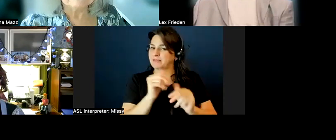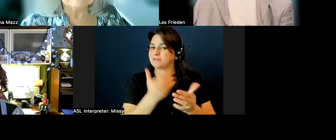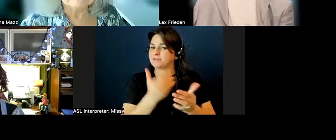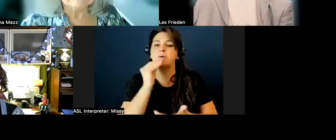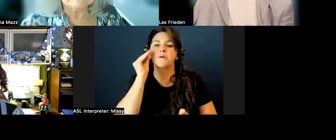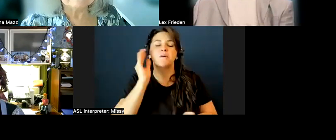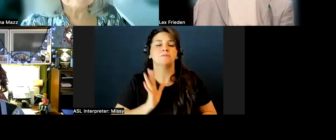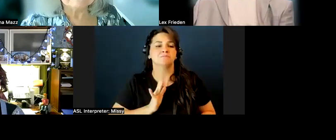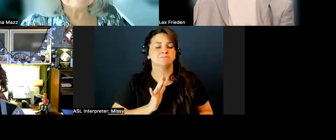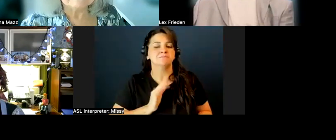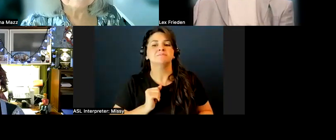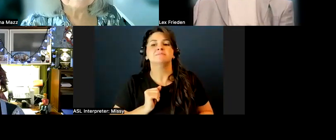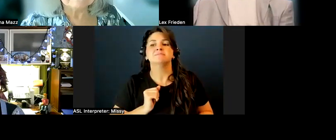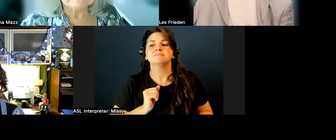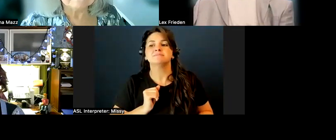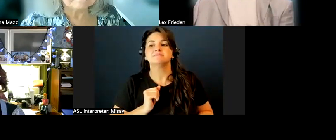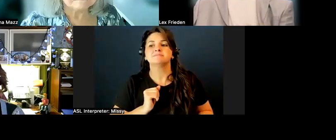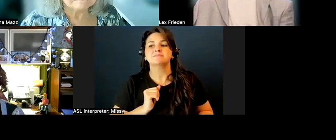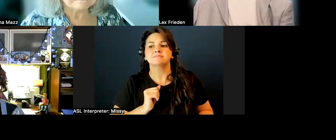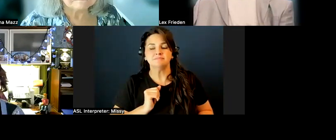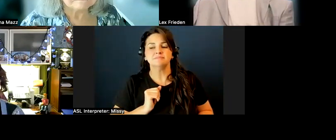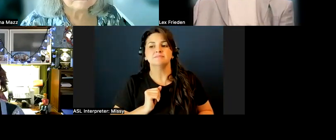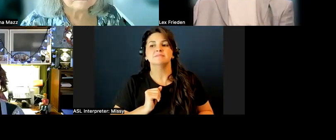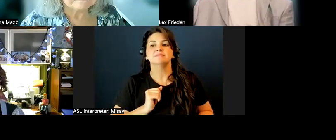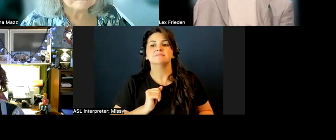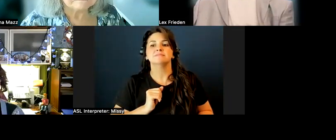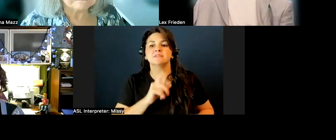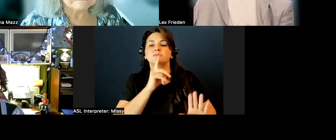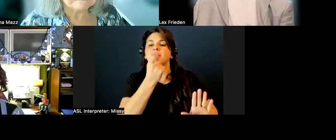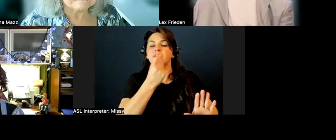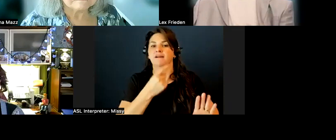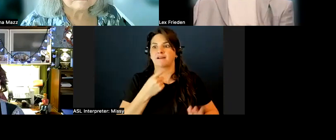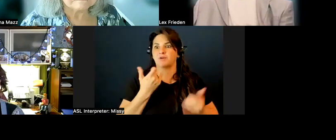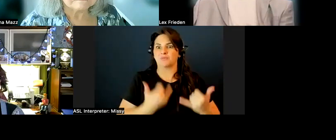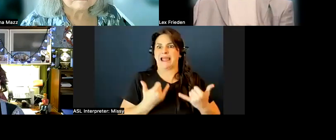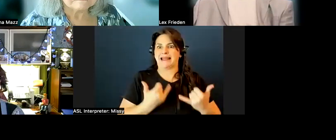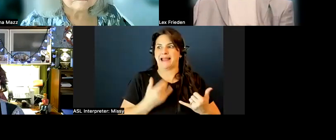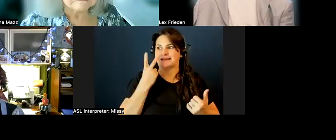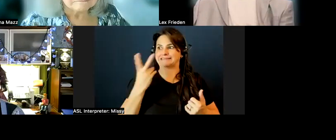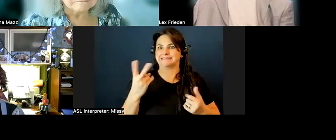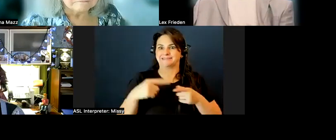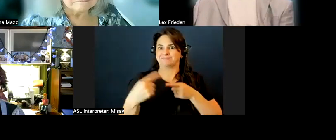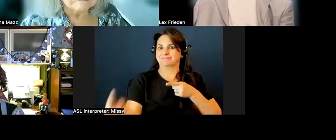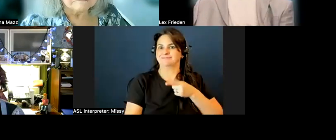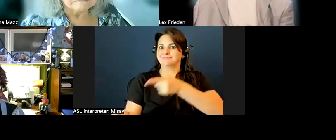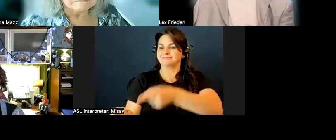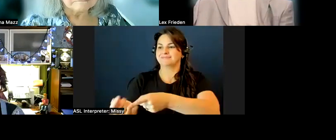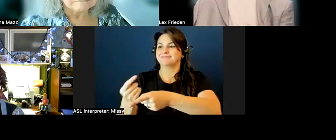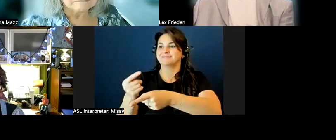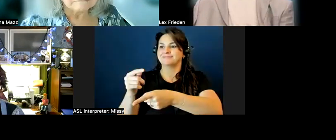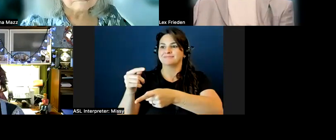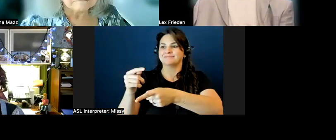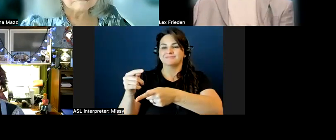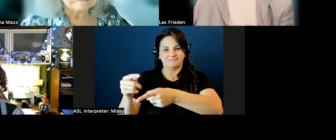so on the house across the street from me. I'm watching it going up now, concrete blocks,